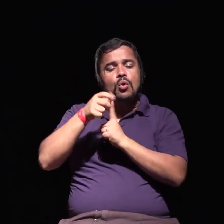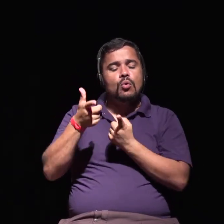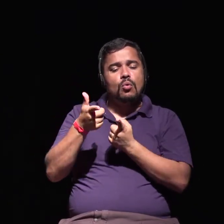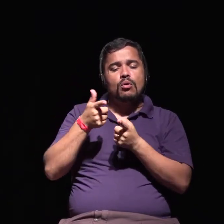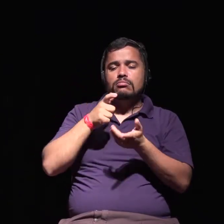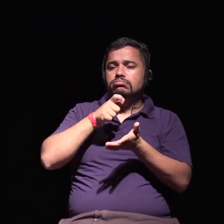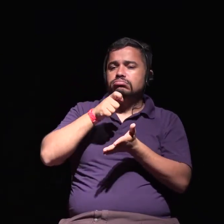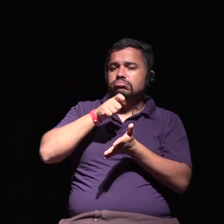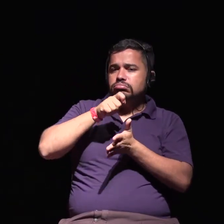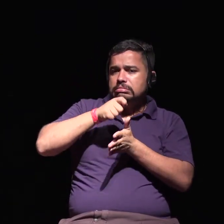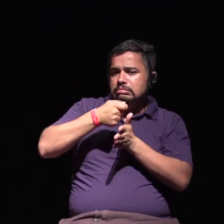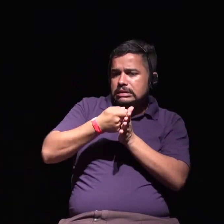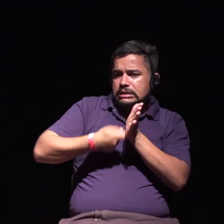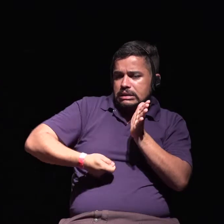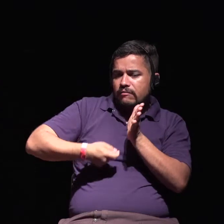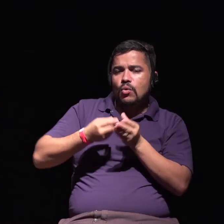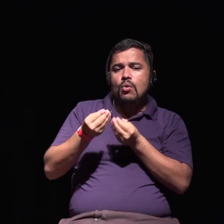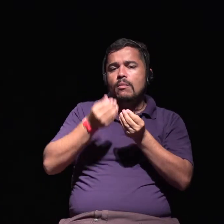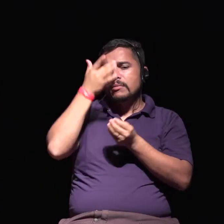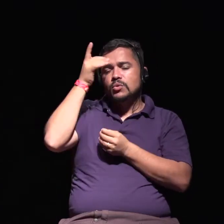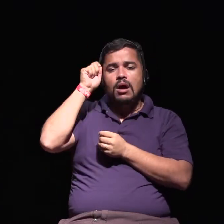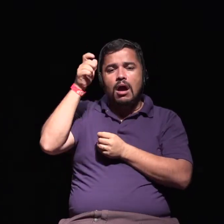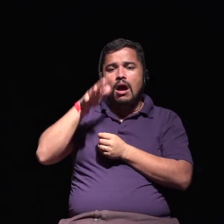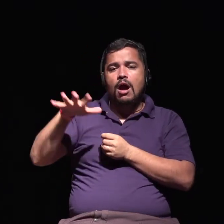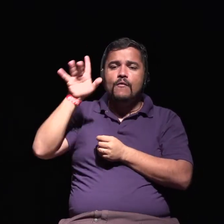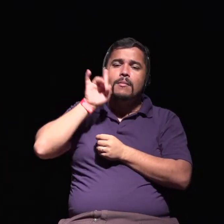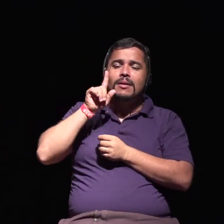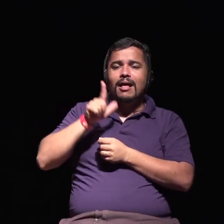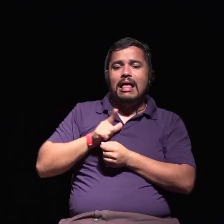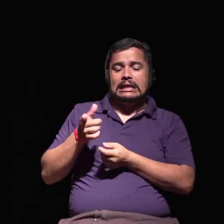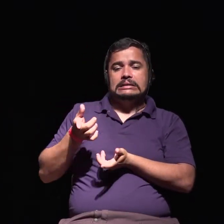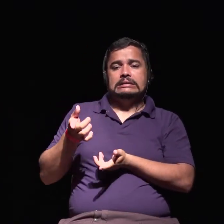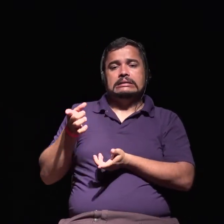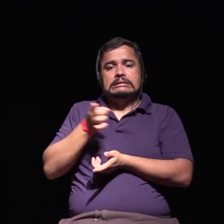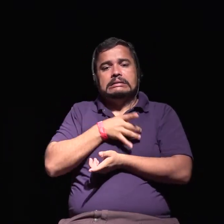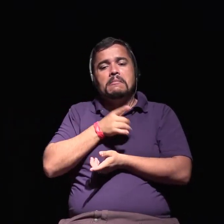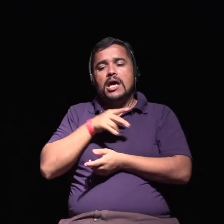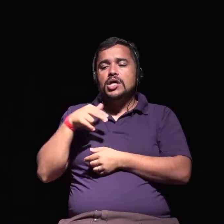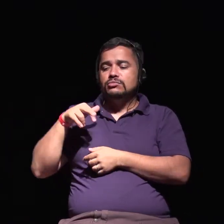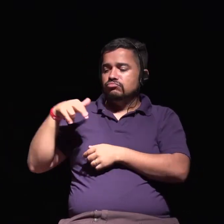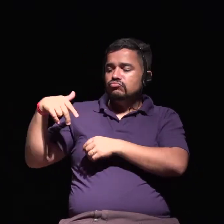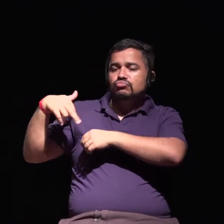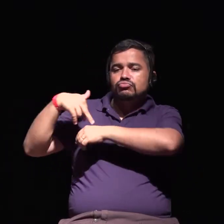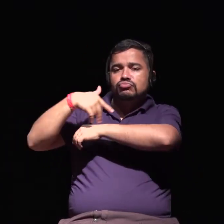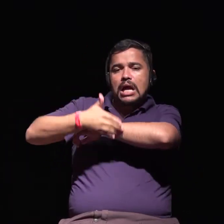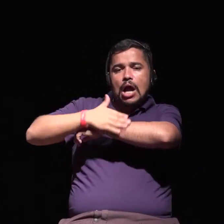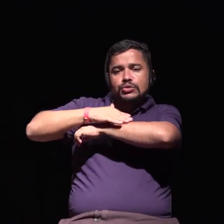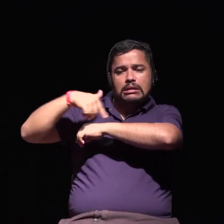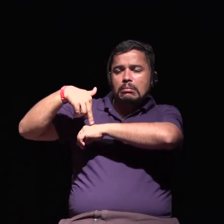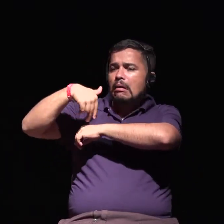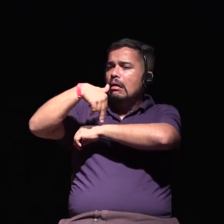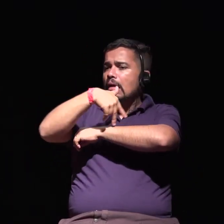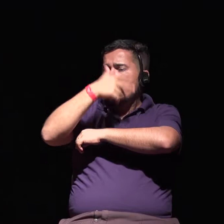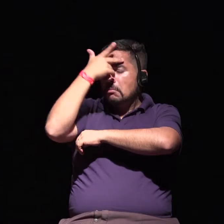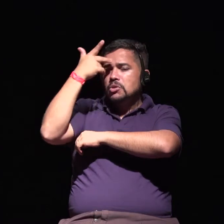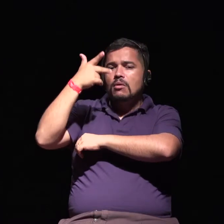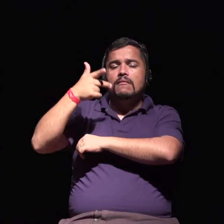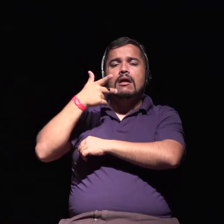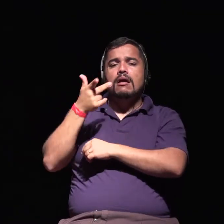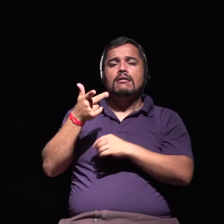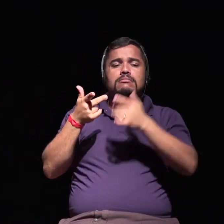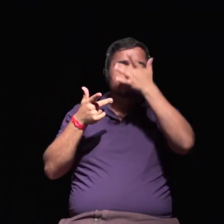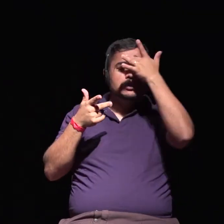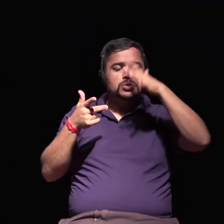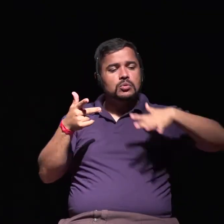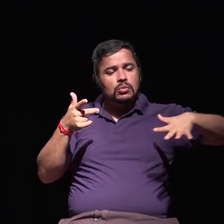that is inflected differently based upon gender. He writes, black men who live in predominantly white neighborhoods often avoid